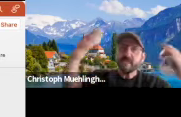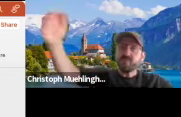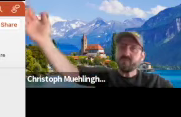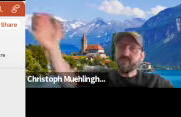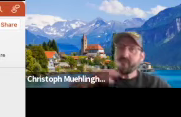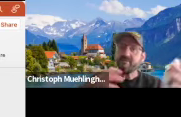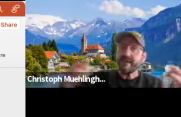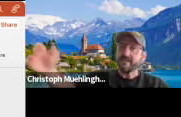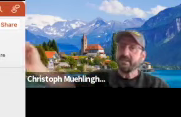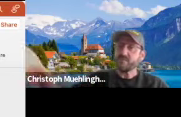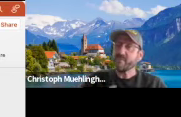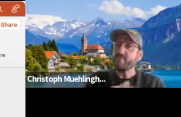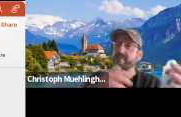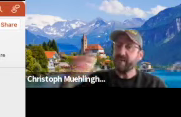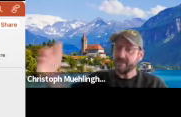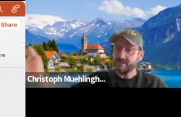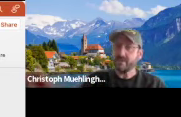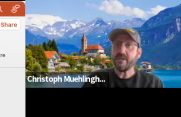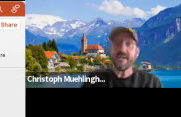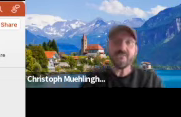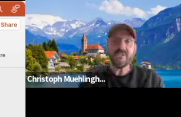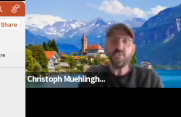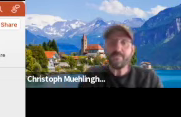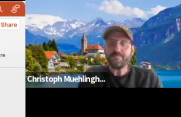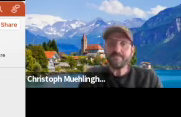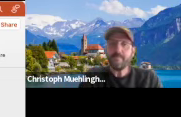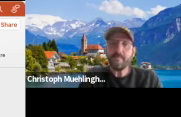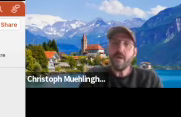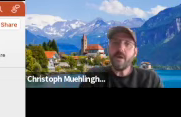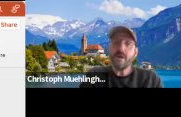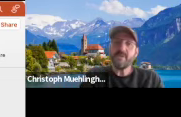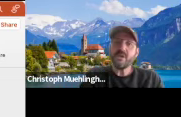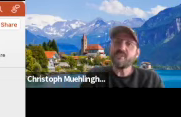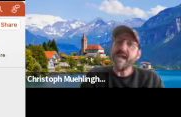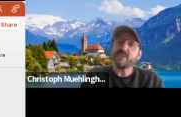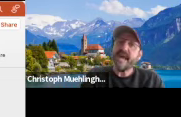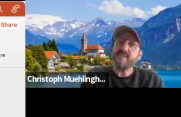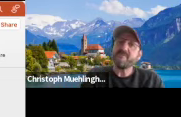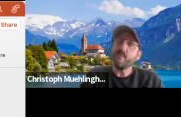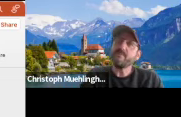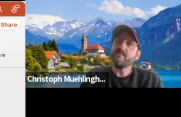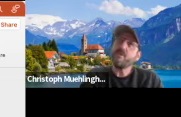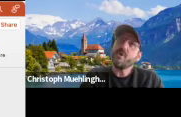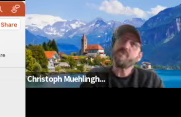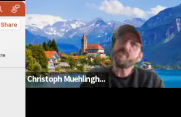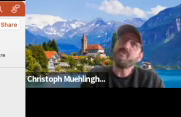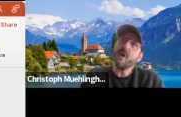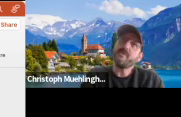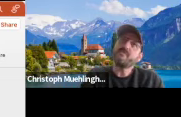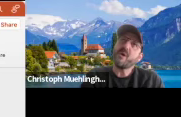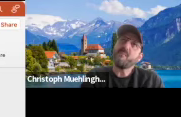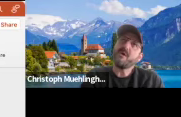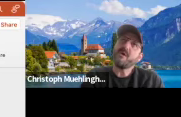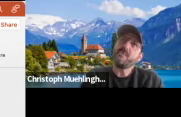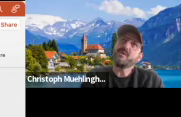and it gives ripple effects. It's ripple effects as a visual. Because we actually have some